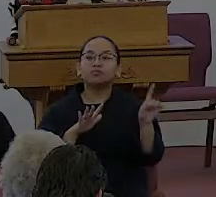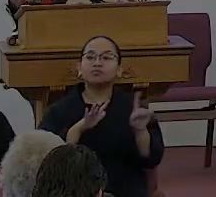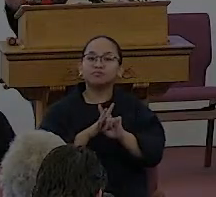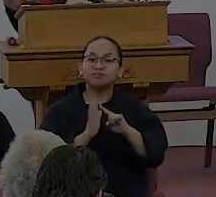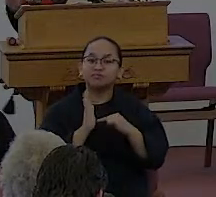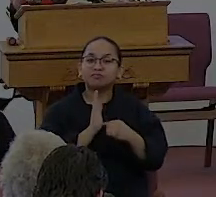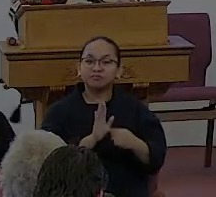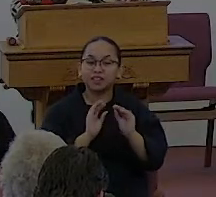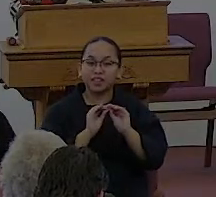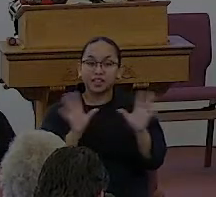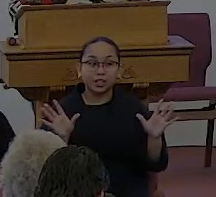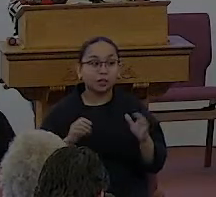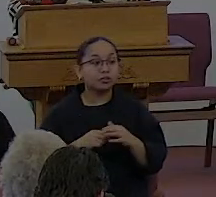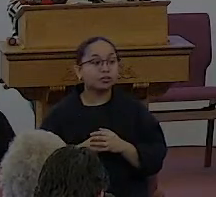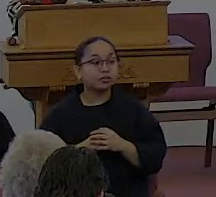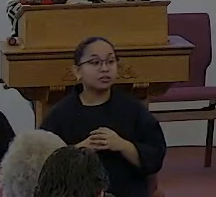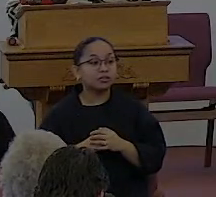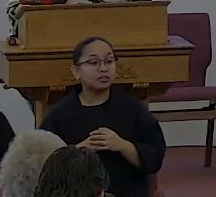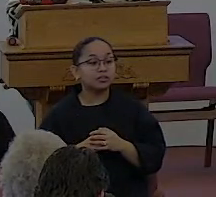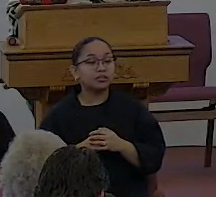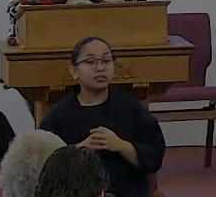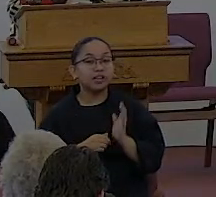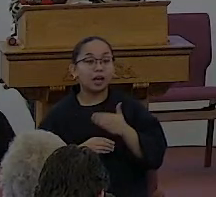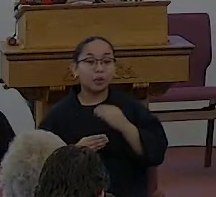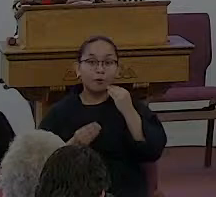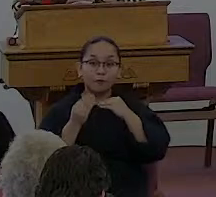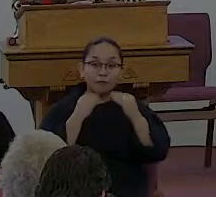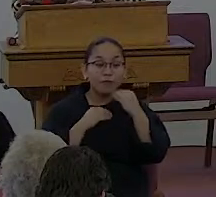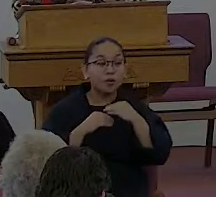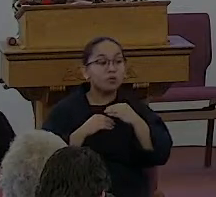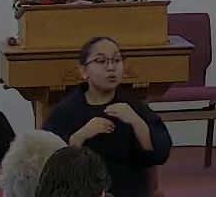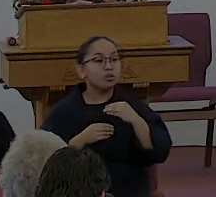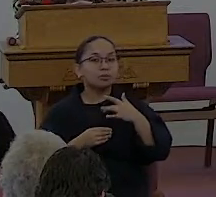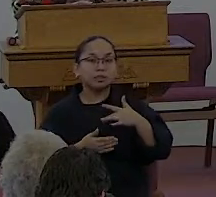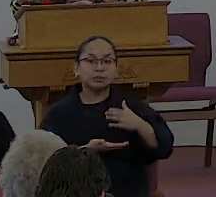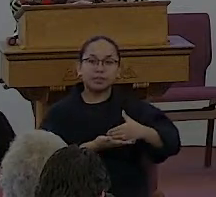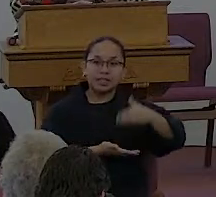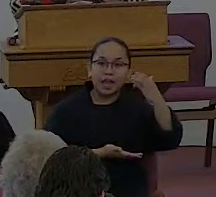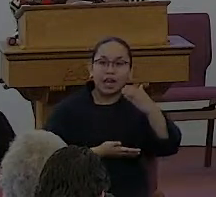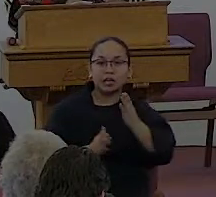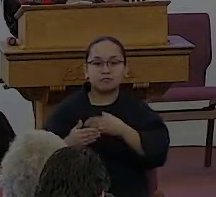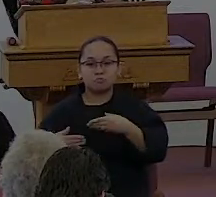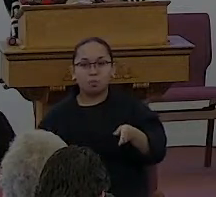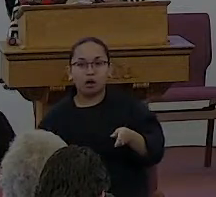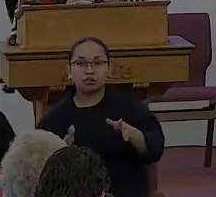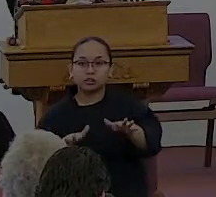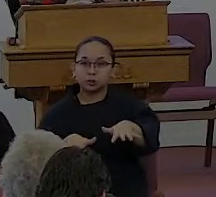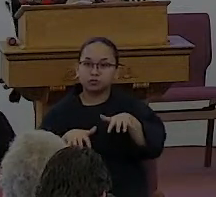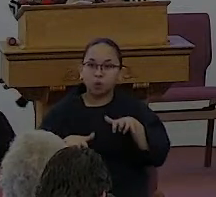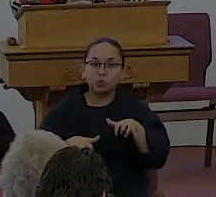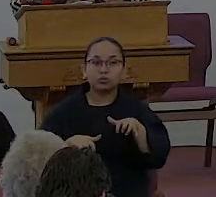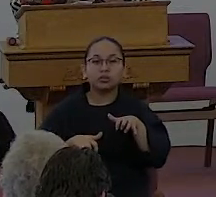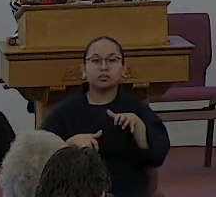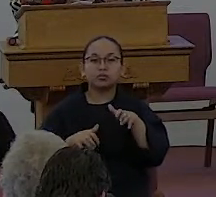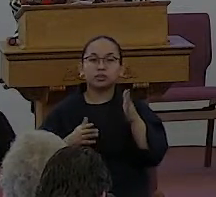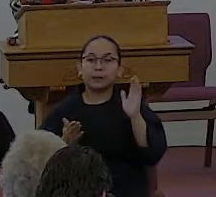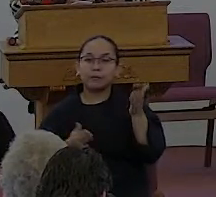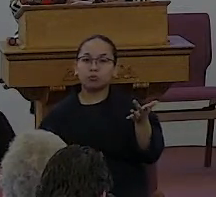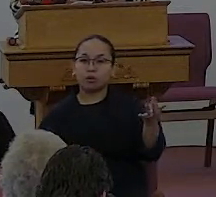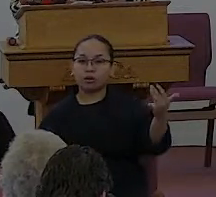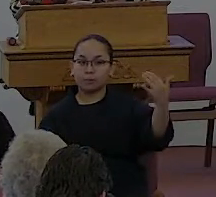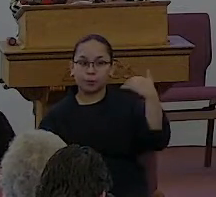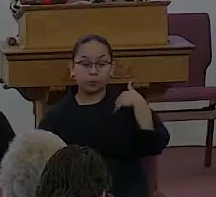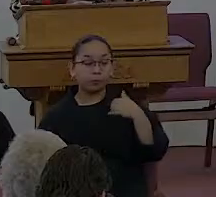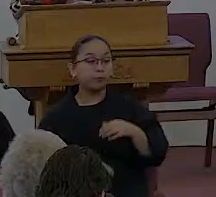foods fresh and frozen, canned and boxed, year-round in stores, unlike those long time ago. We